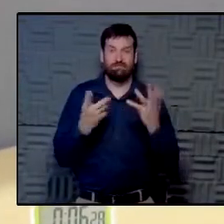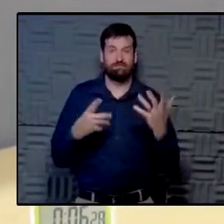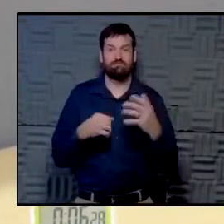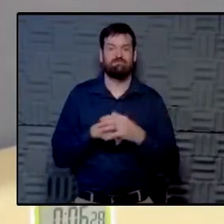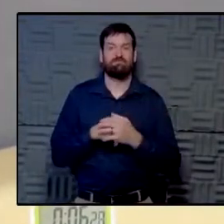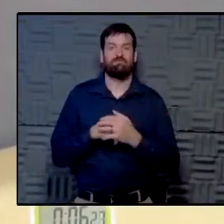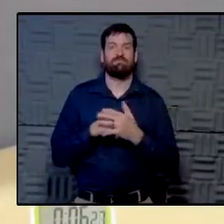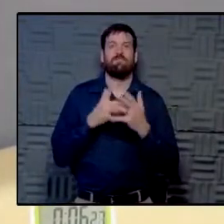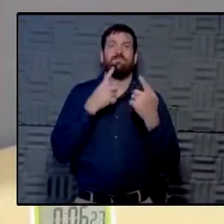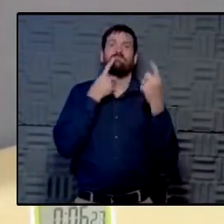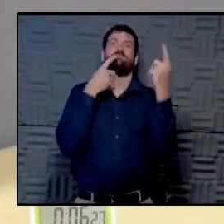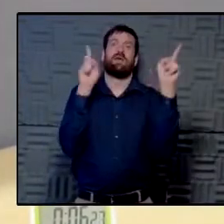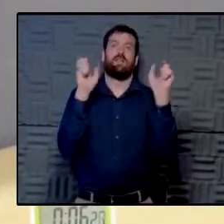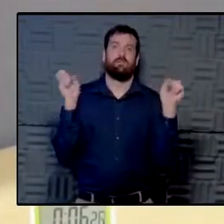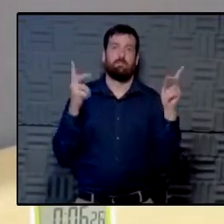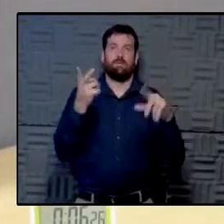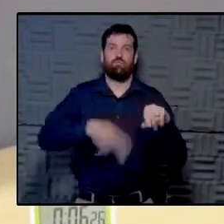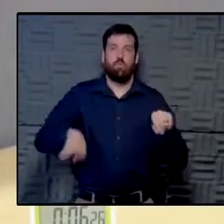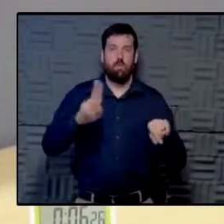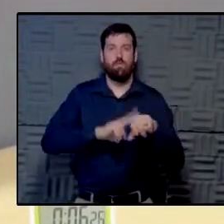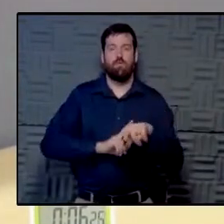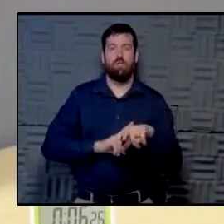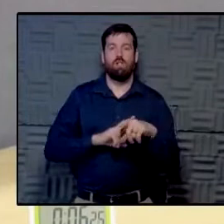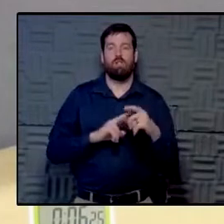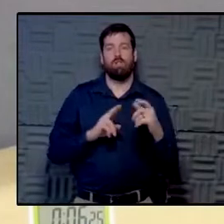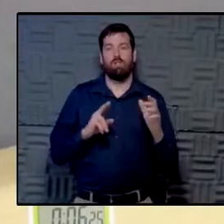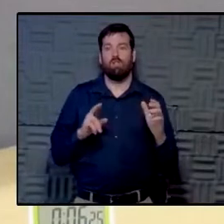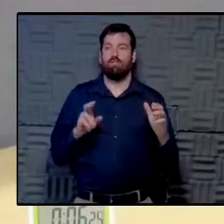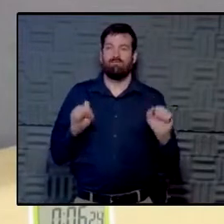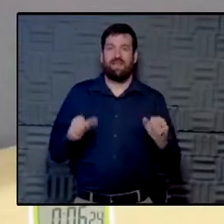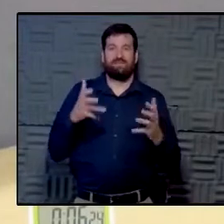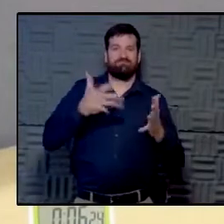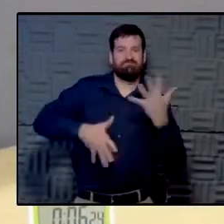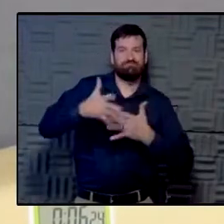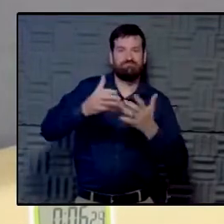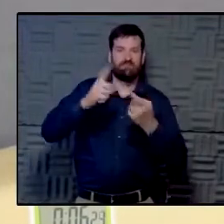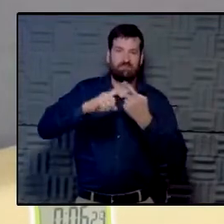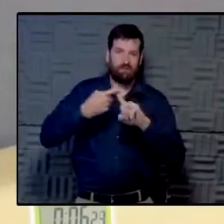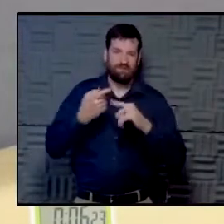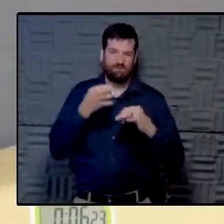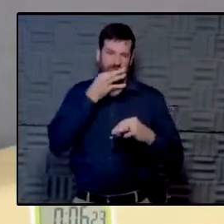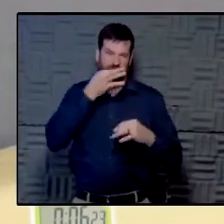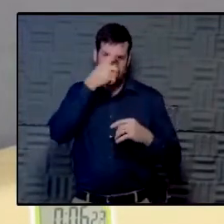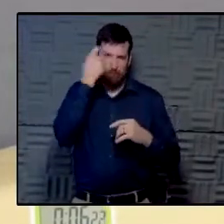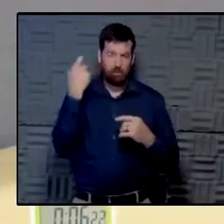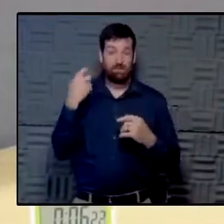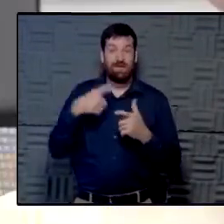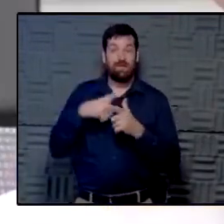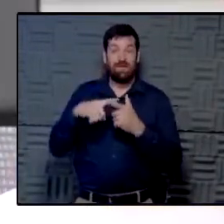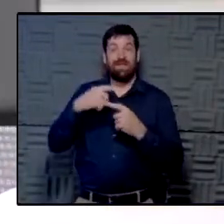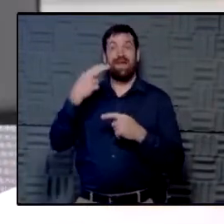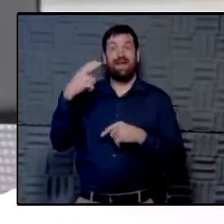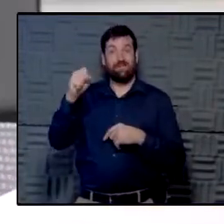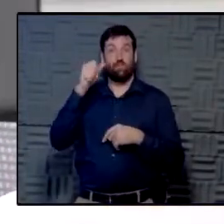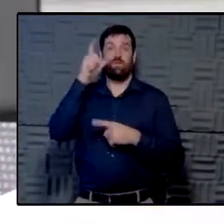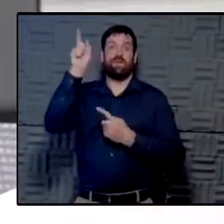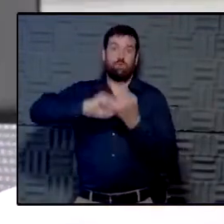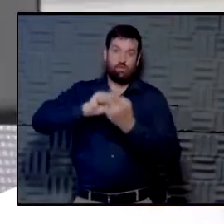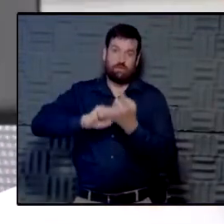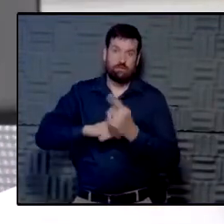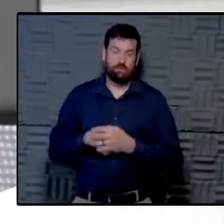stuff was finally getting back to normal, and that I would get to hang out with my friends this summer and go to high school in person.